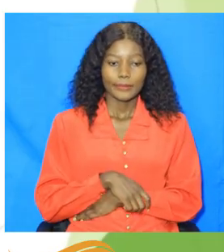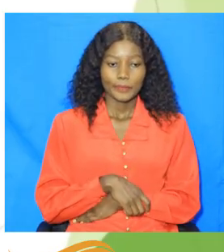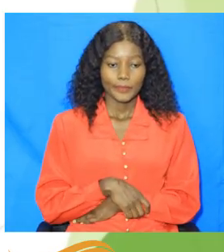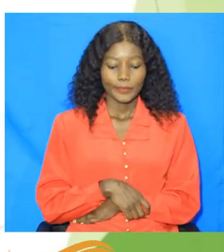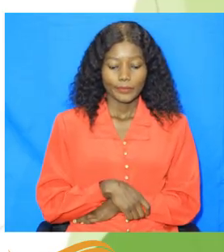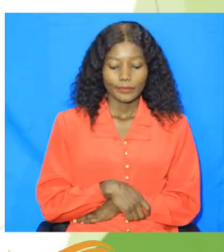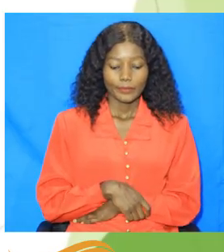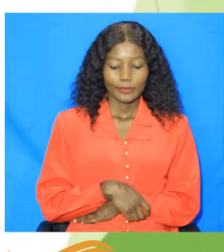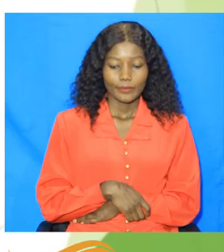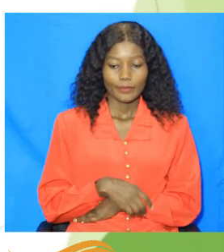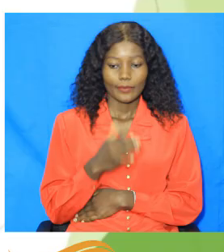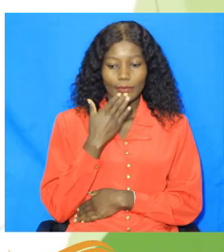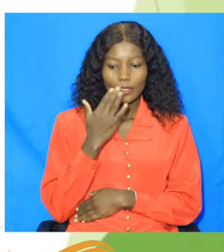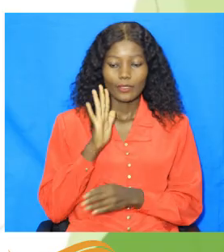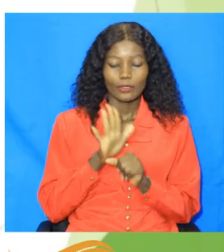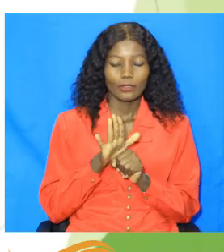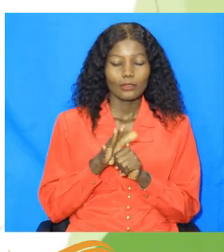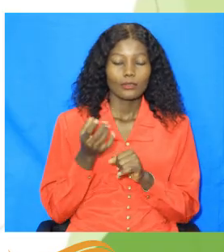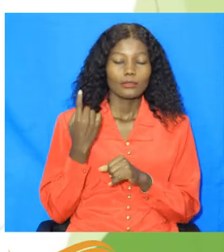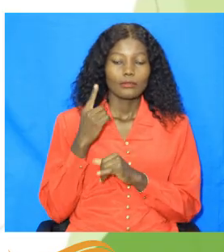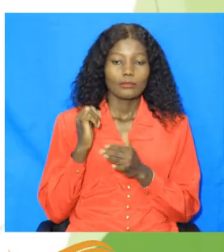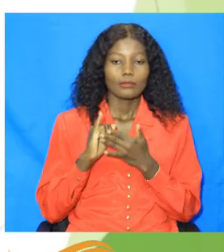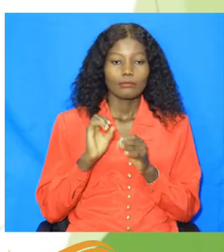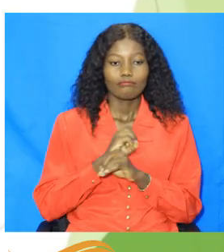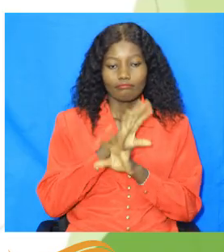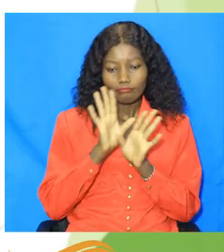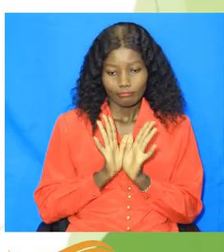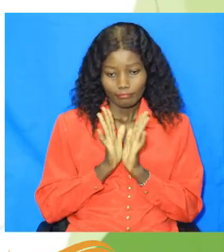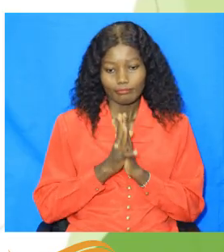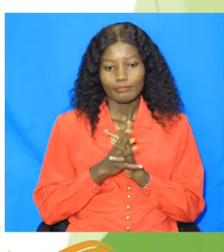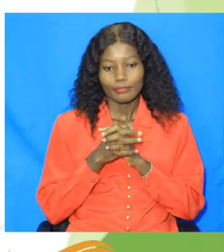Okay. Thank you so much for that clarification.